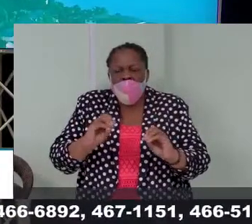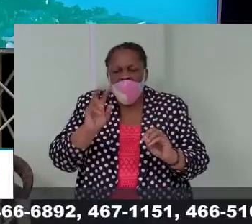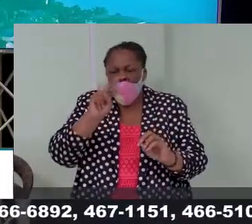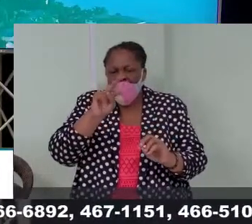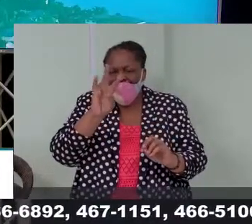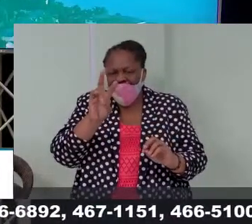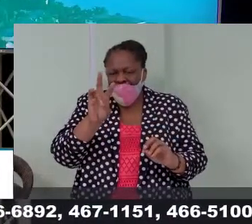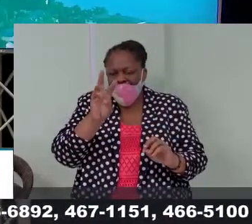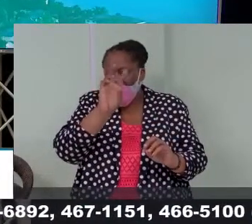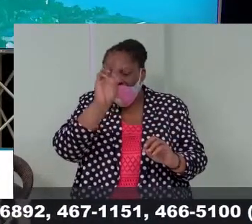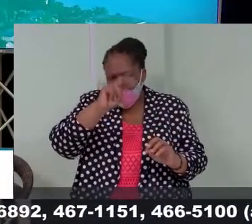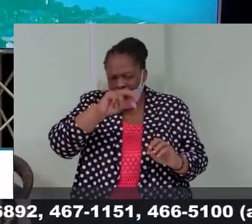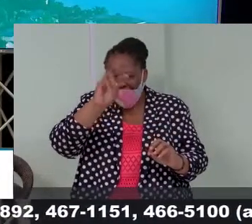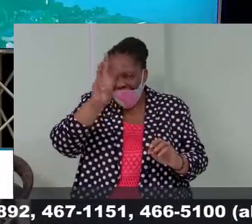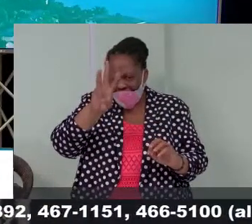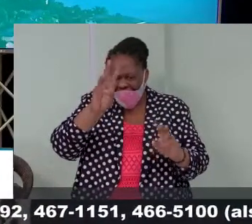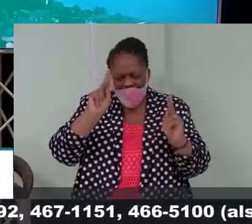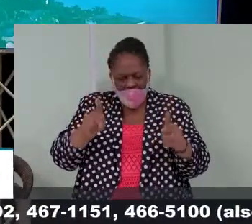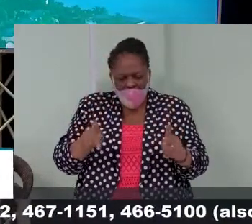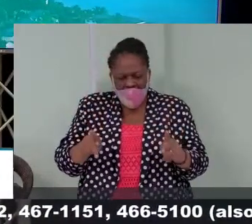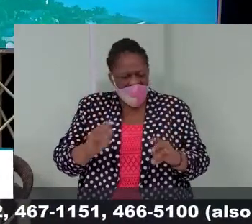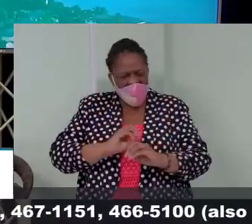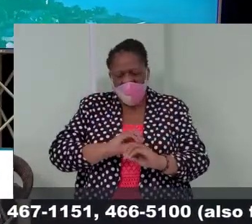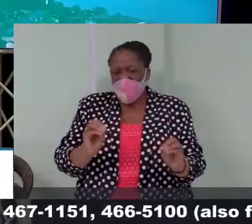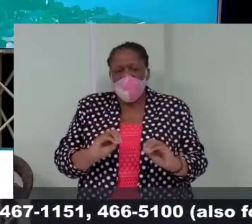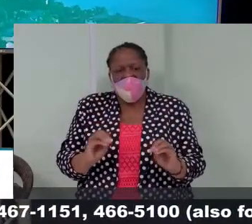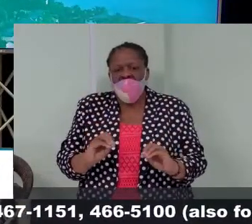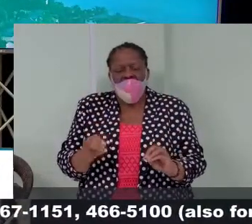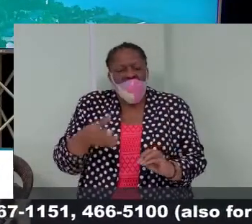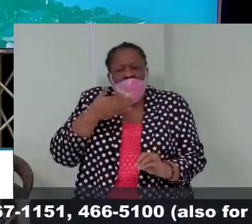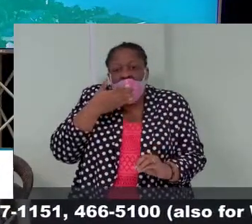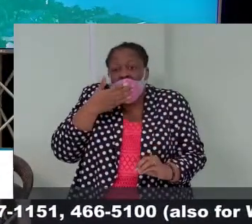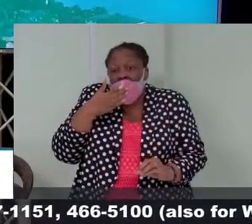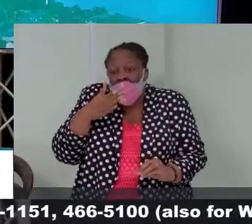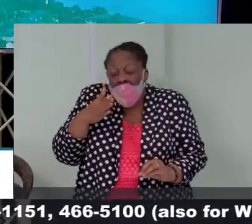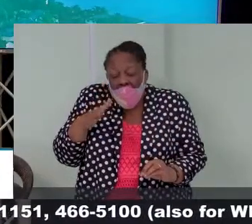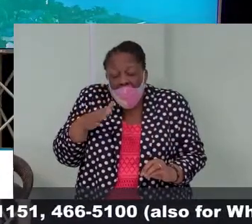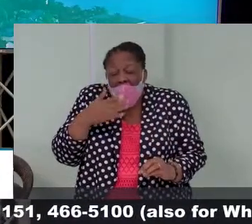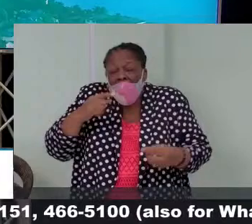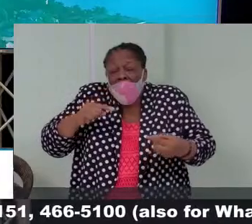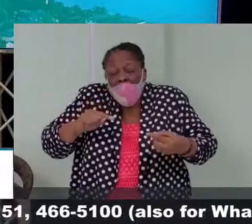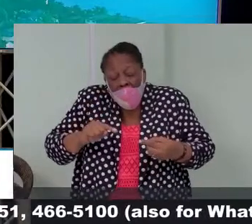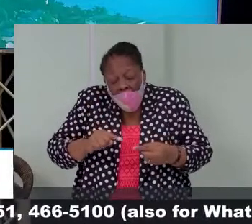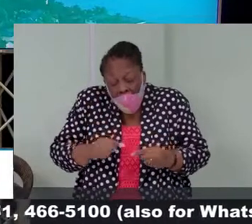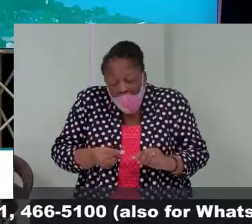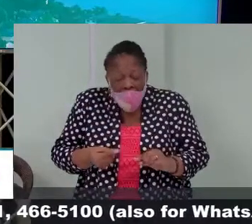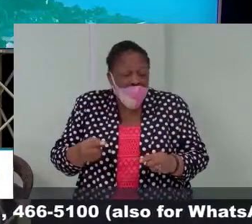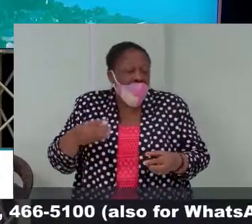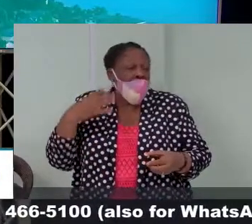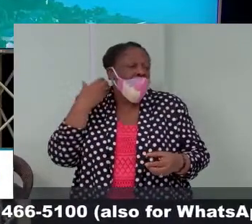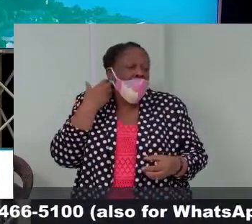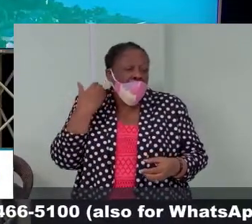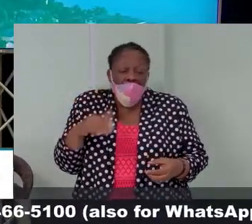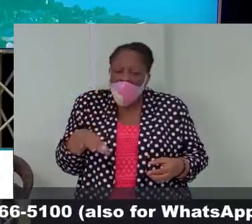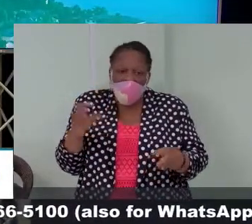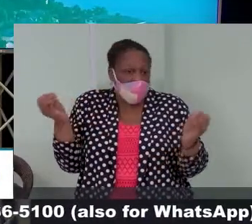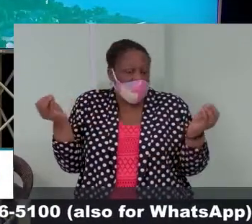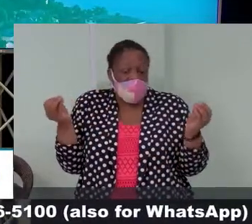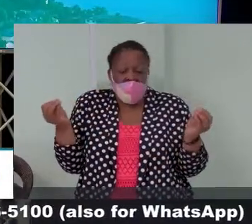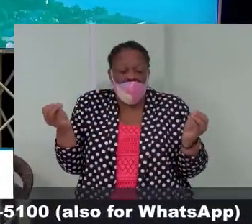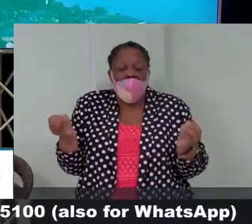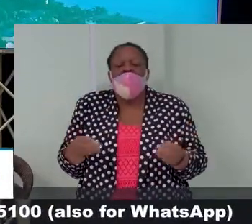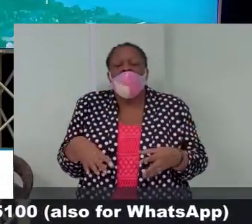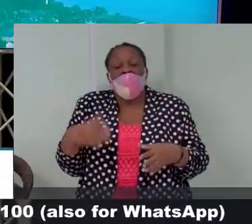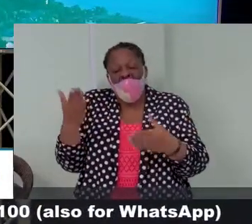hospital that they will require treatment. And we've spoken before about the treatments, for example, dexamethasone, if the person requires